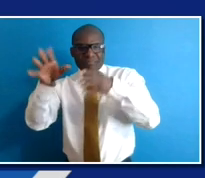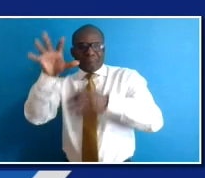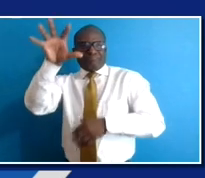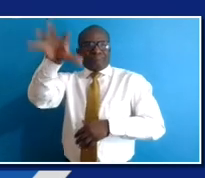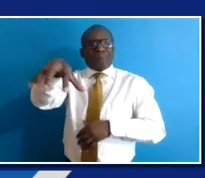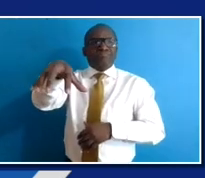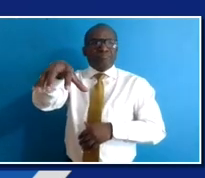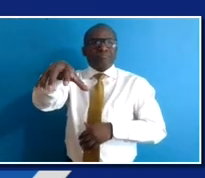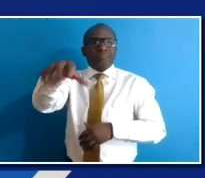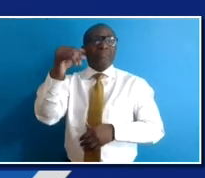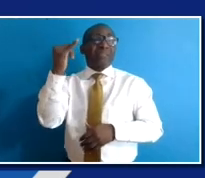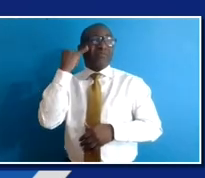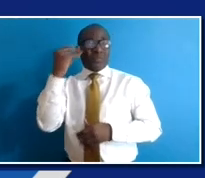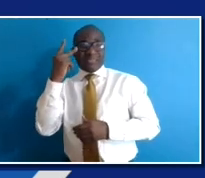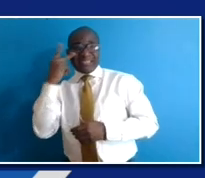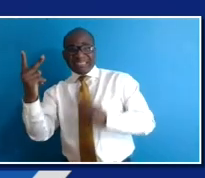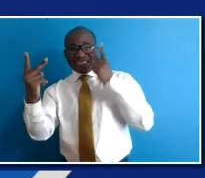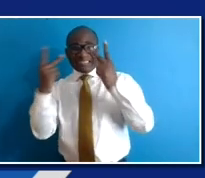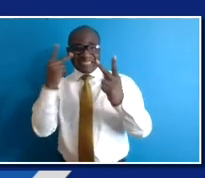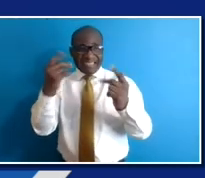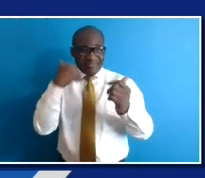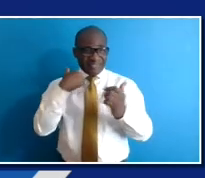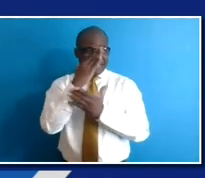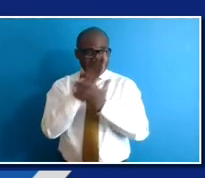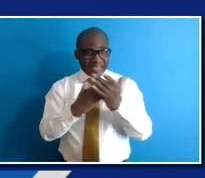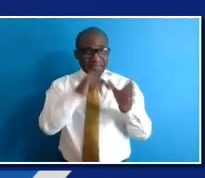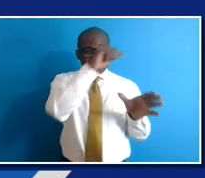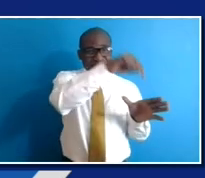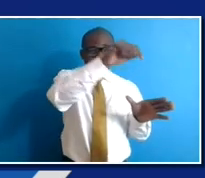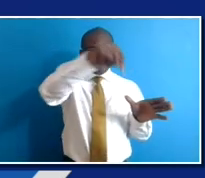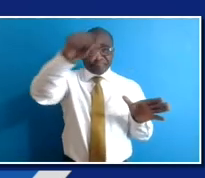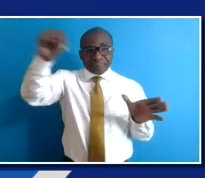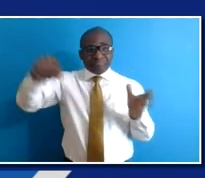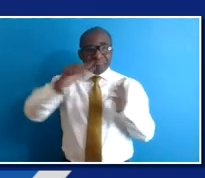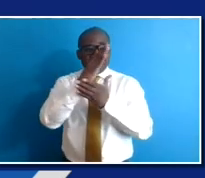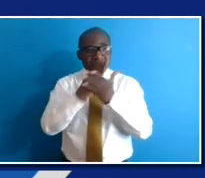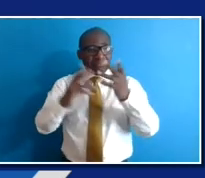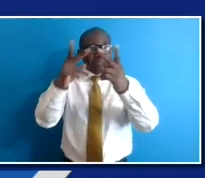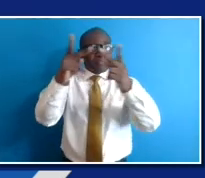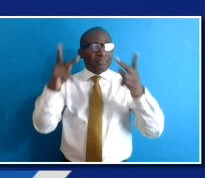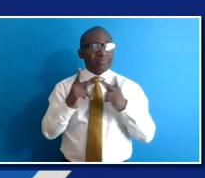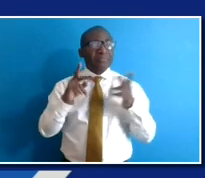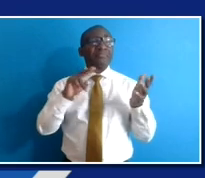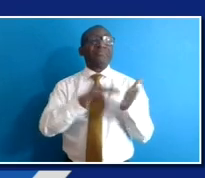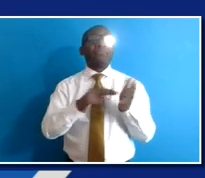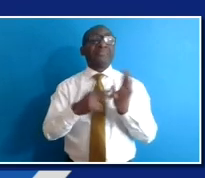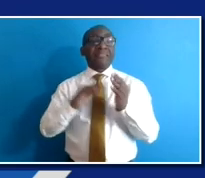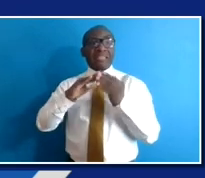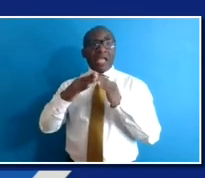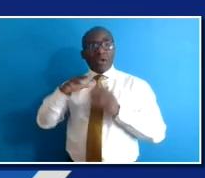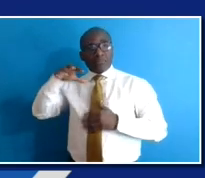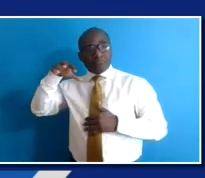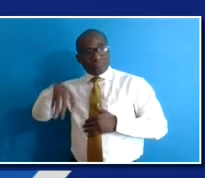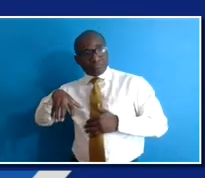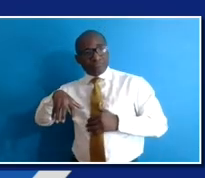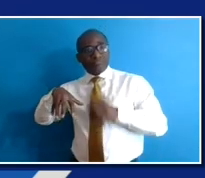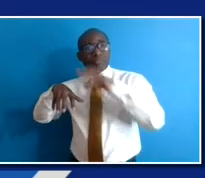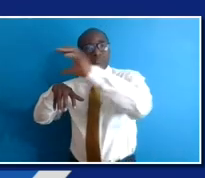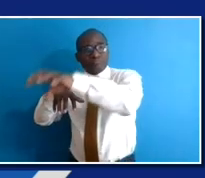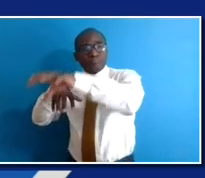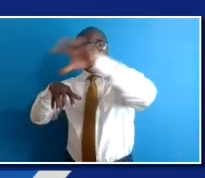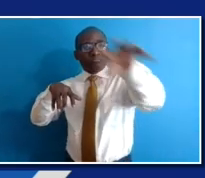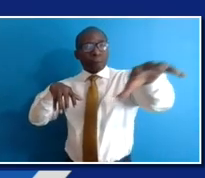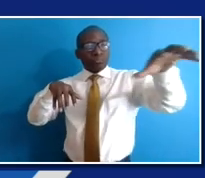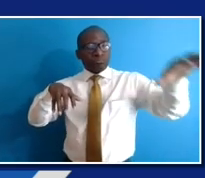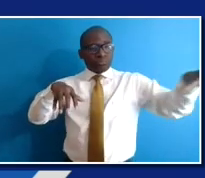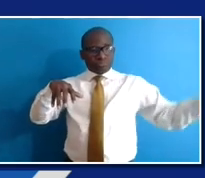communities in most cases are combined for locations. City of Yonkers has two locations for early voting. On the west side of town, at Riverfront